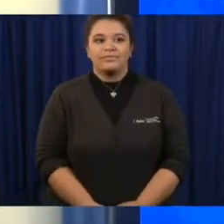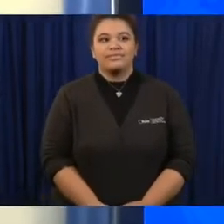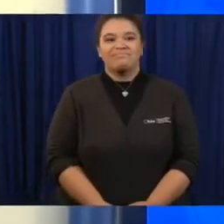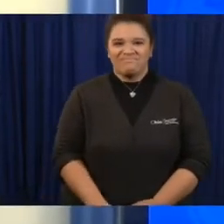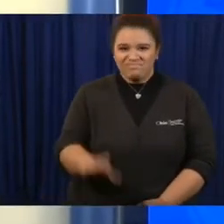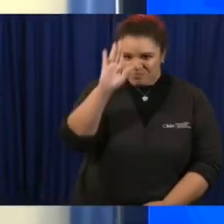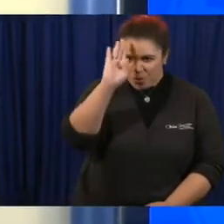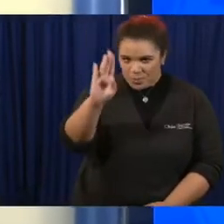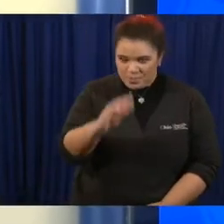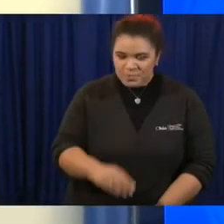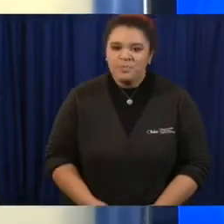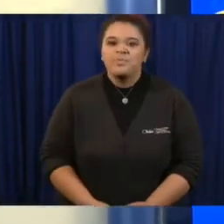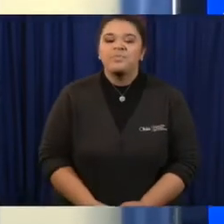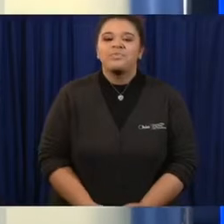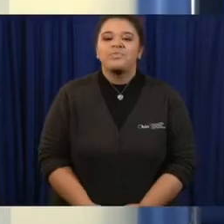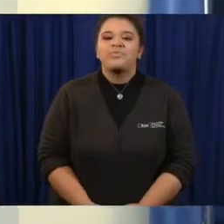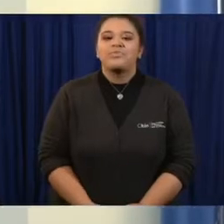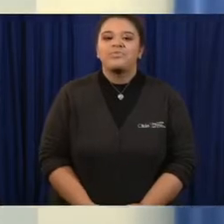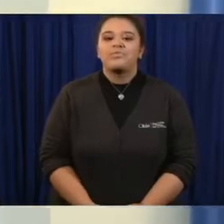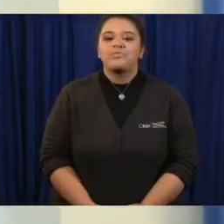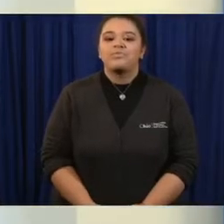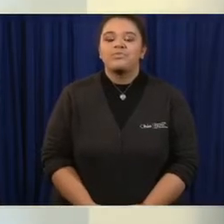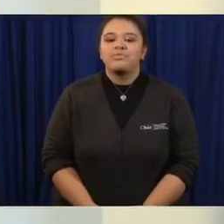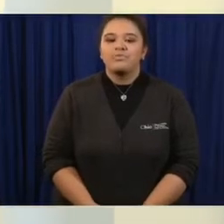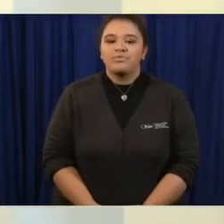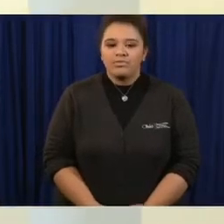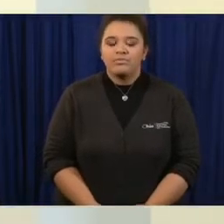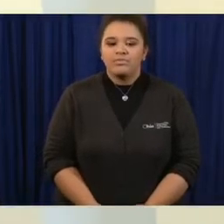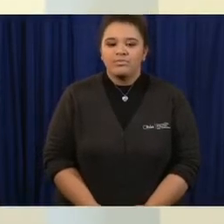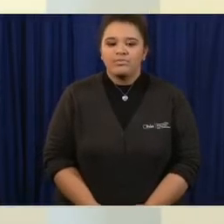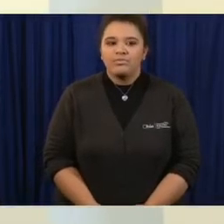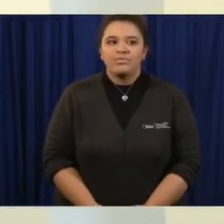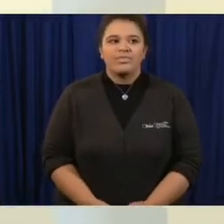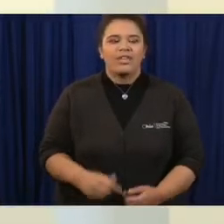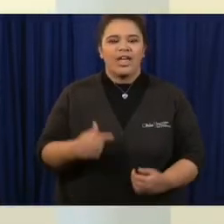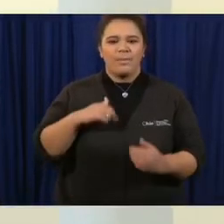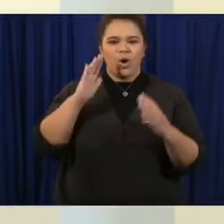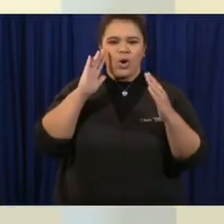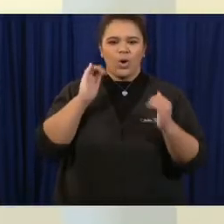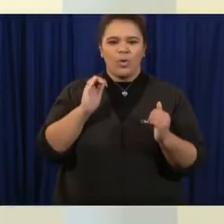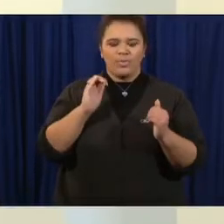Hi, Doctor. This is if I pronounce this correctly, a